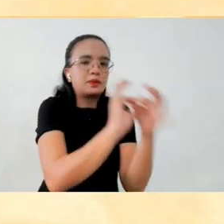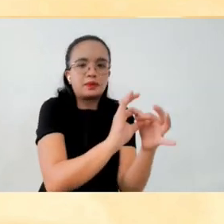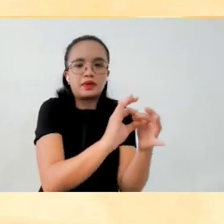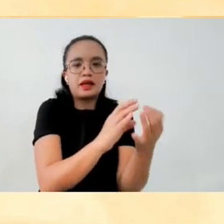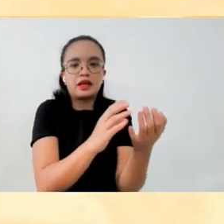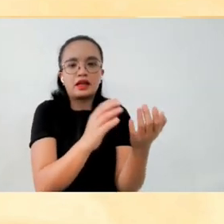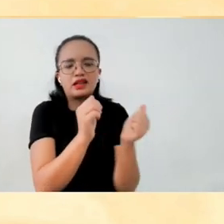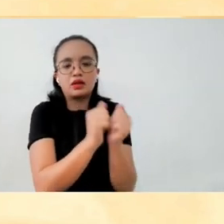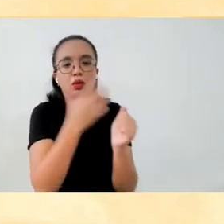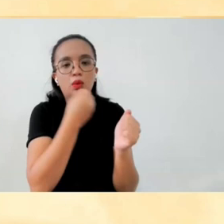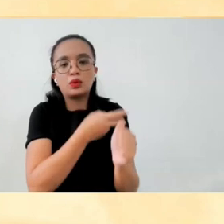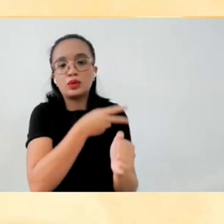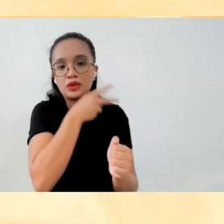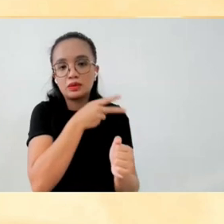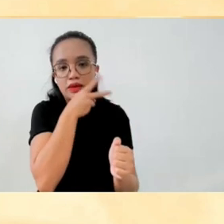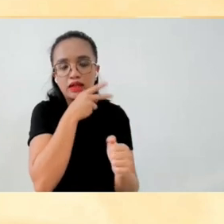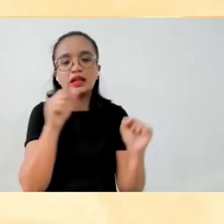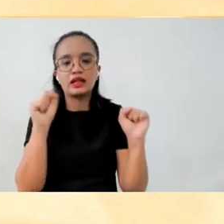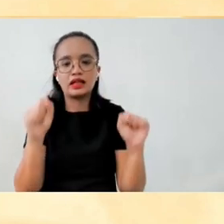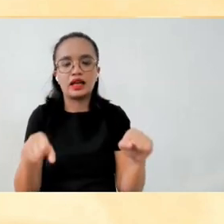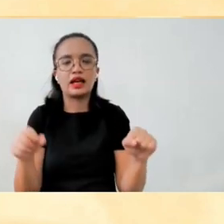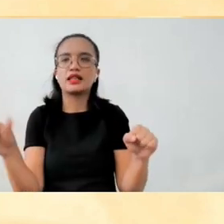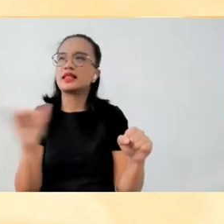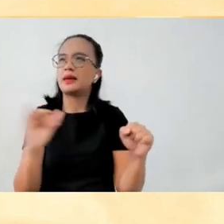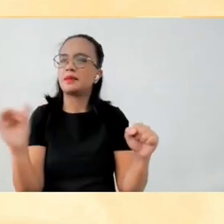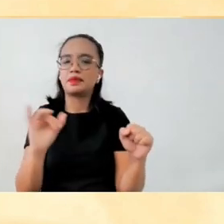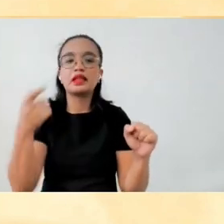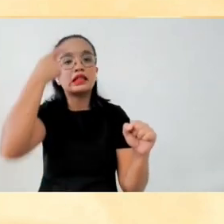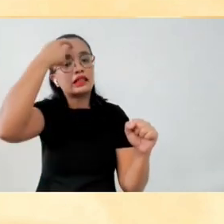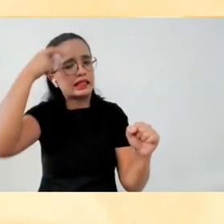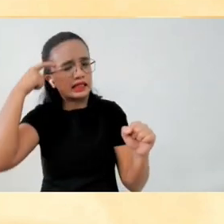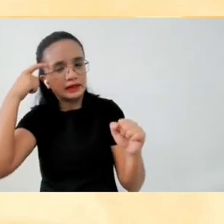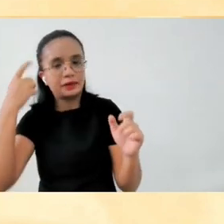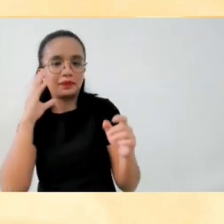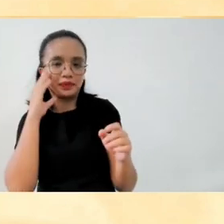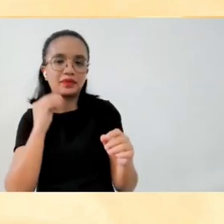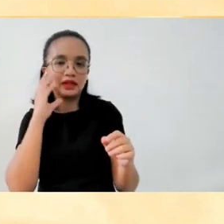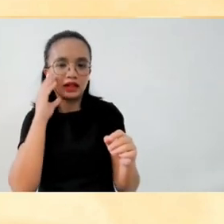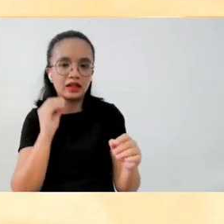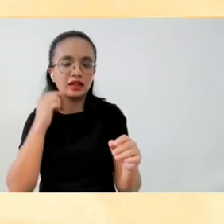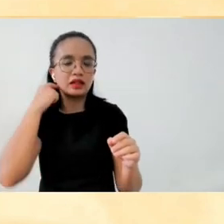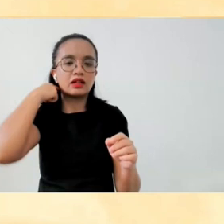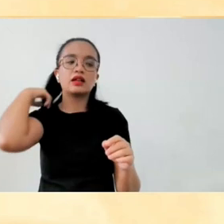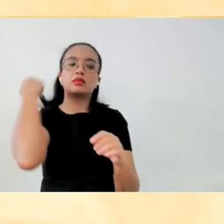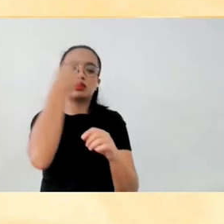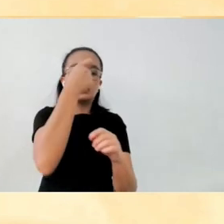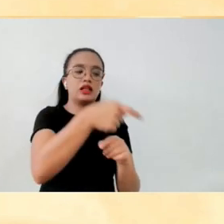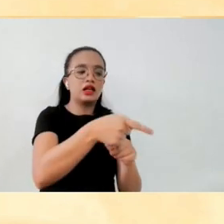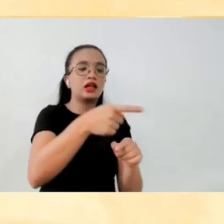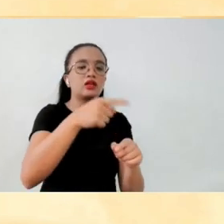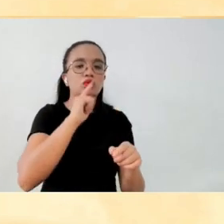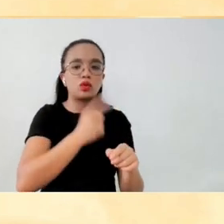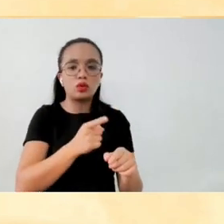with a perpetrator can also be like a traumatic experience, them being the one that will